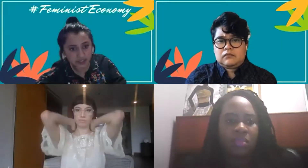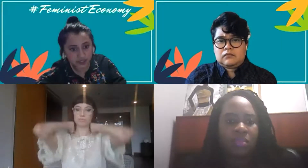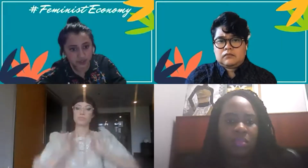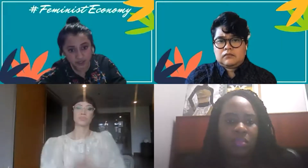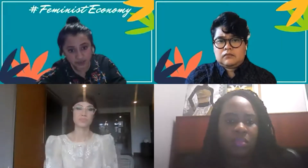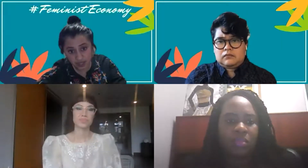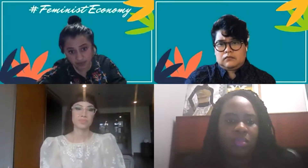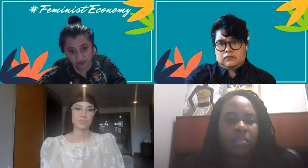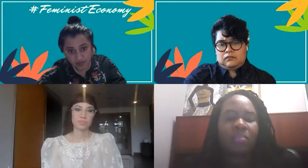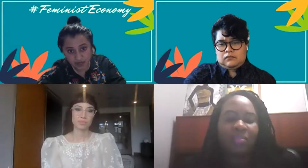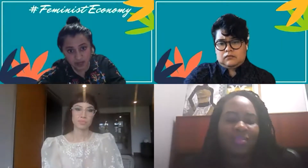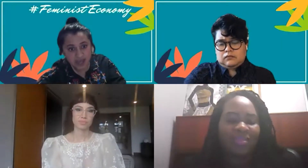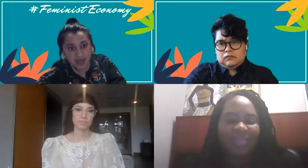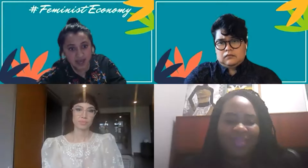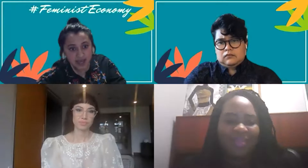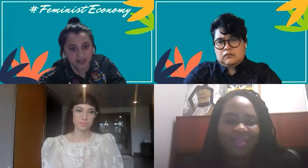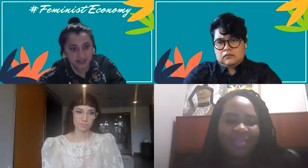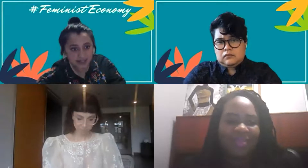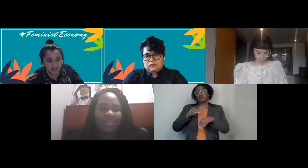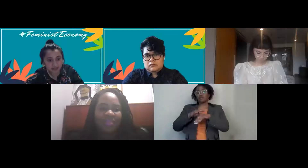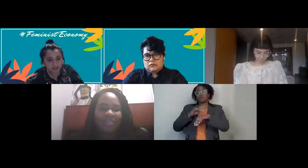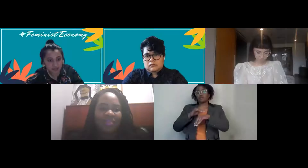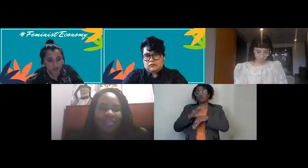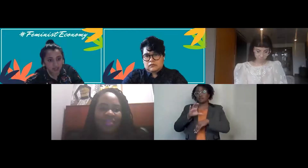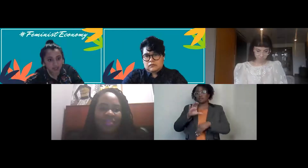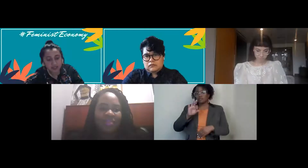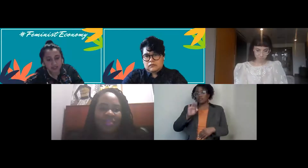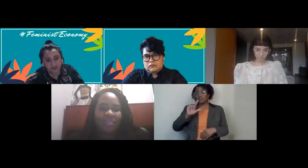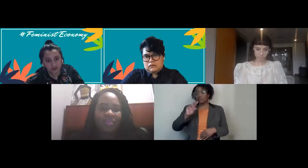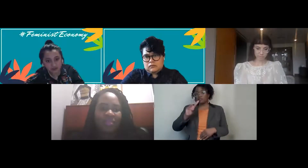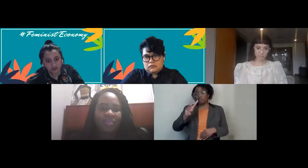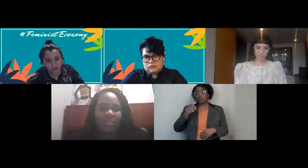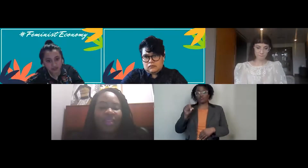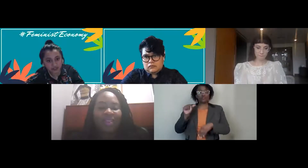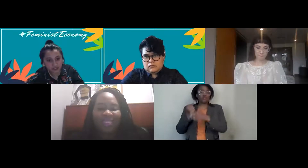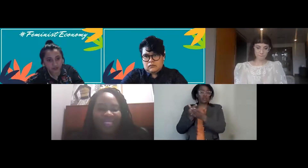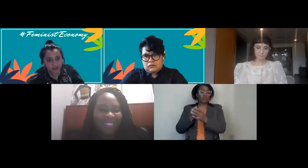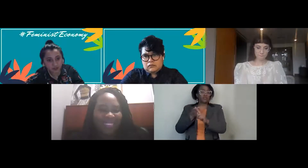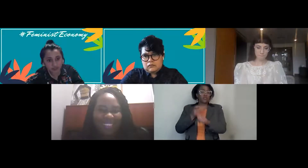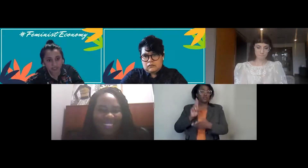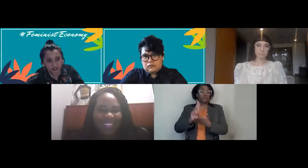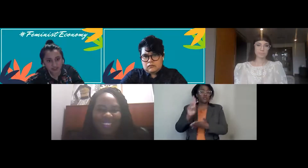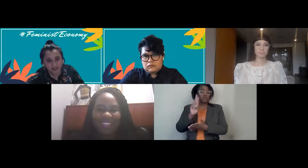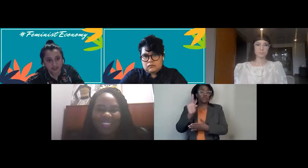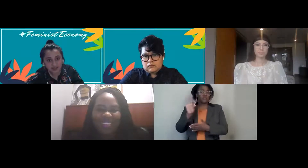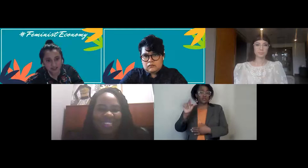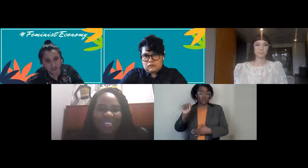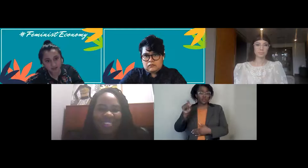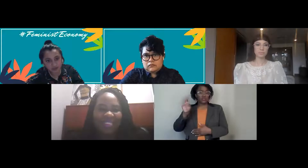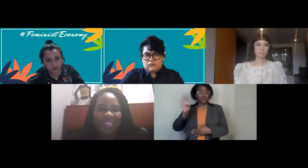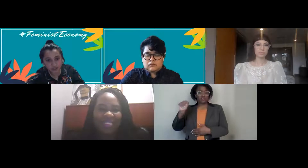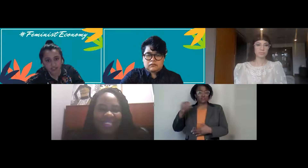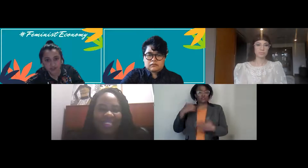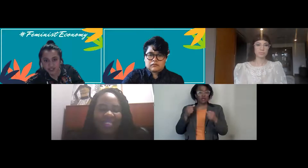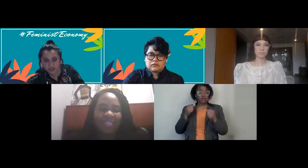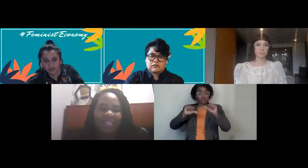Santra is a New Leaders Council Fellow and a Santla Fellow. Santra graduated from the University of Florida with a bachelor's in health science and